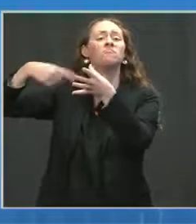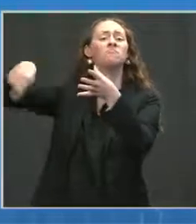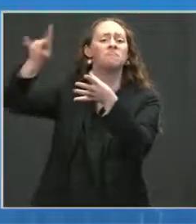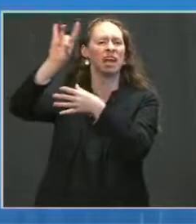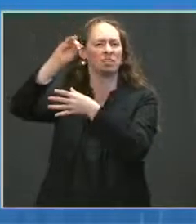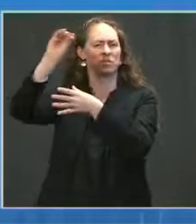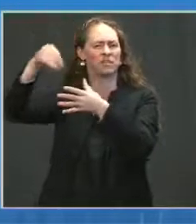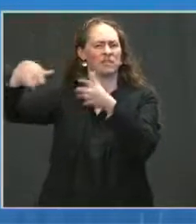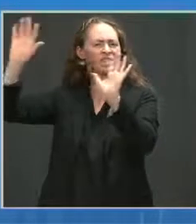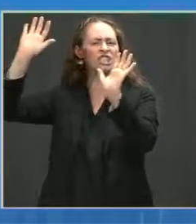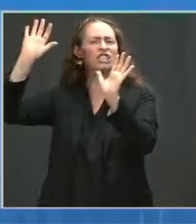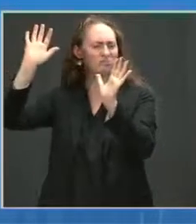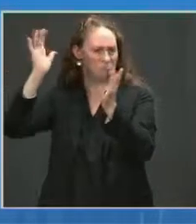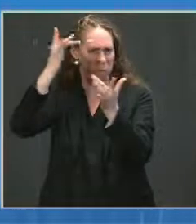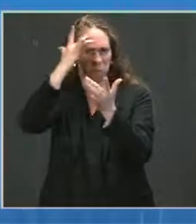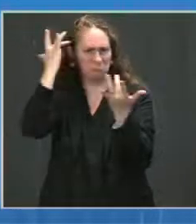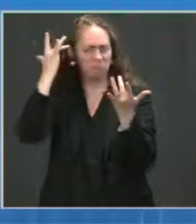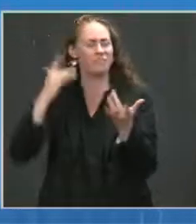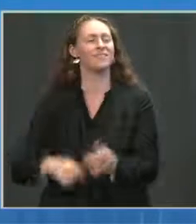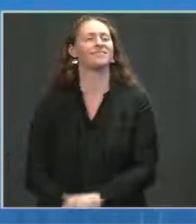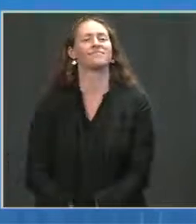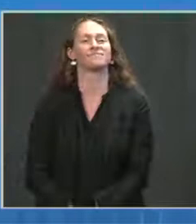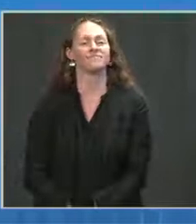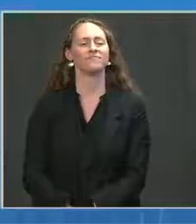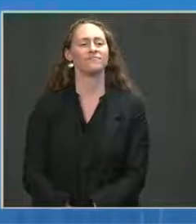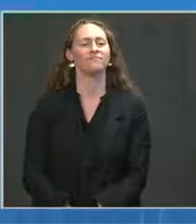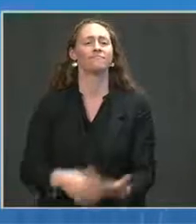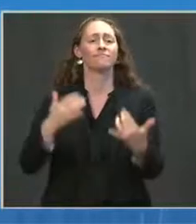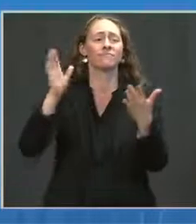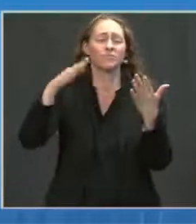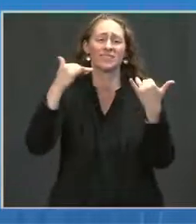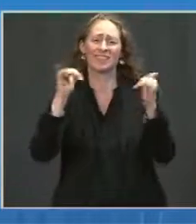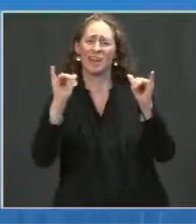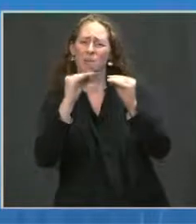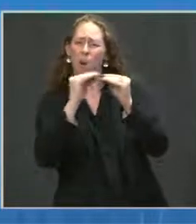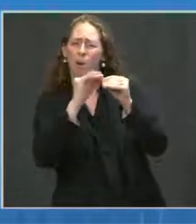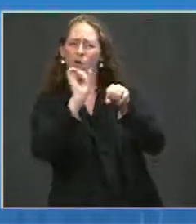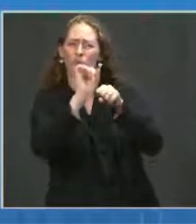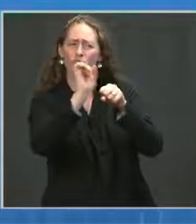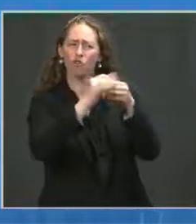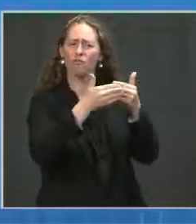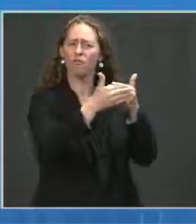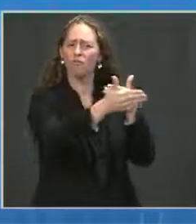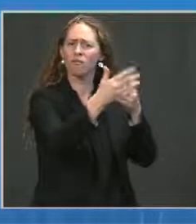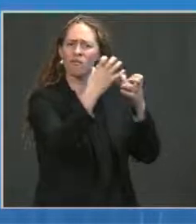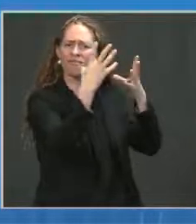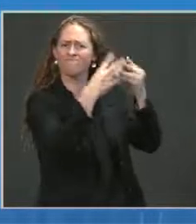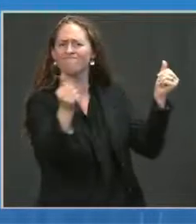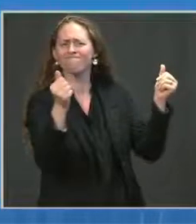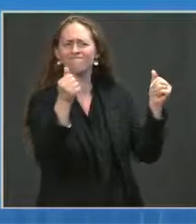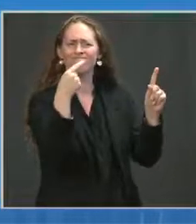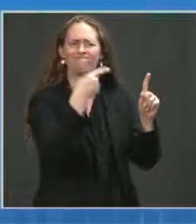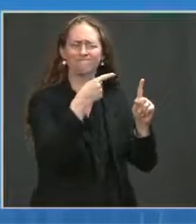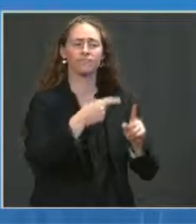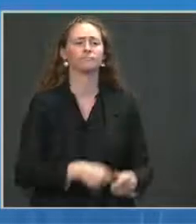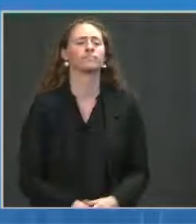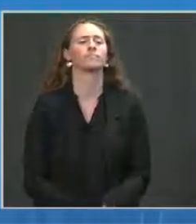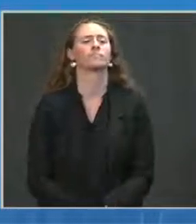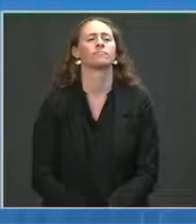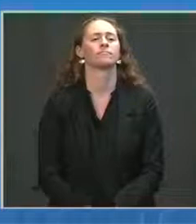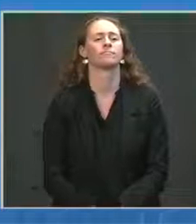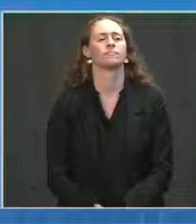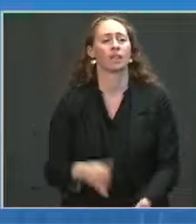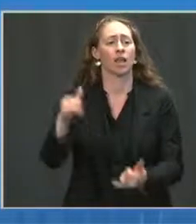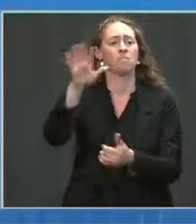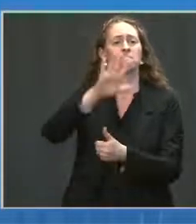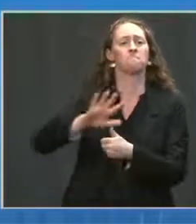But we have much more work to do to put this pandemic behind us. There are still about 90 million eligible Americans who